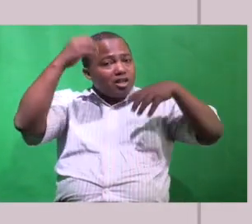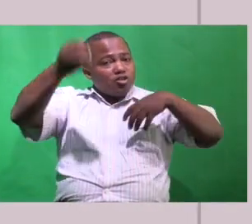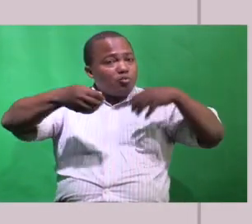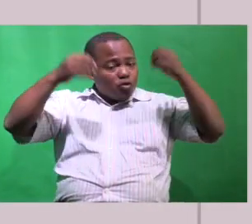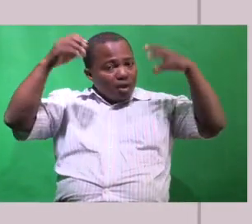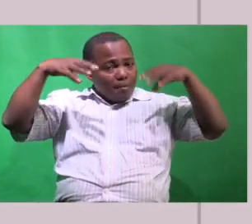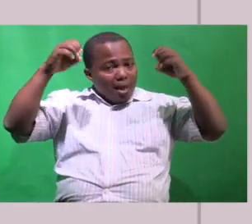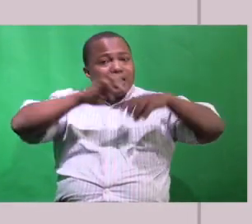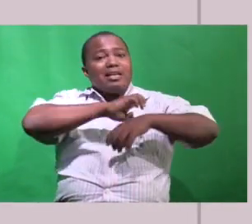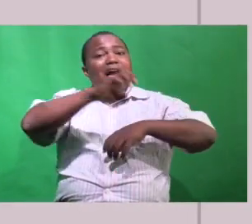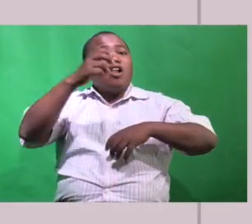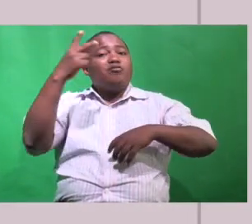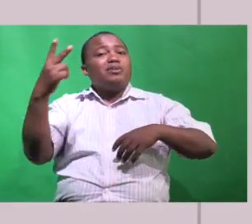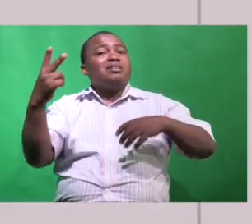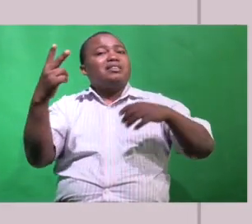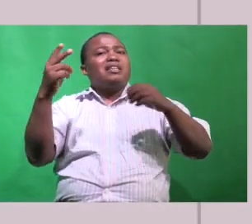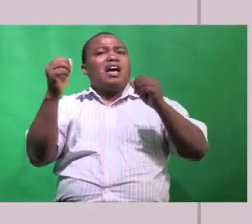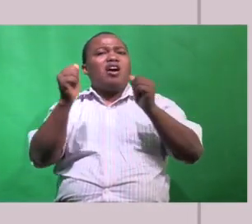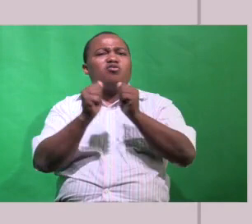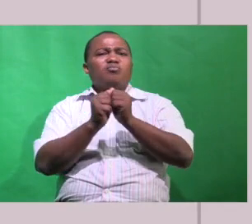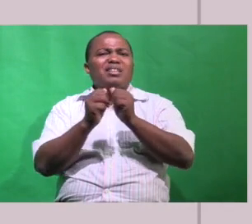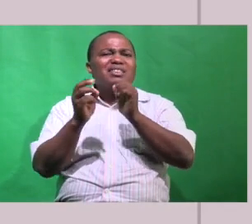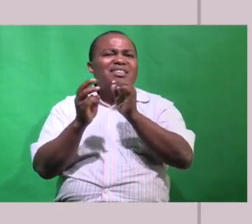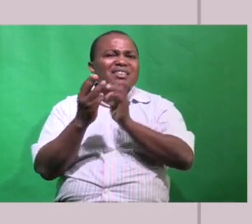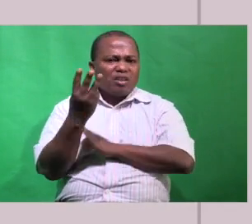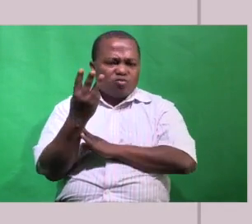2013, 30th June